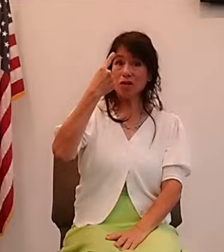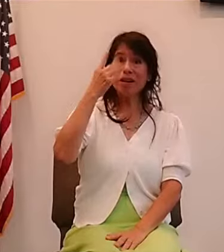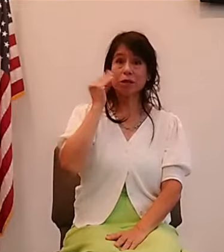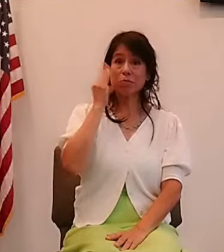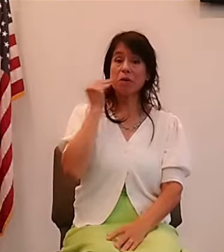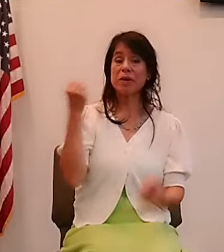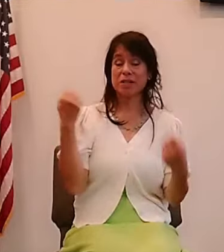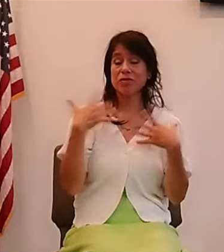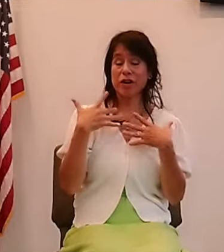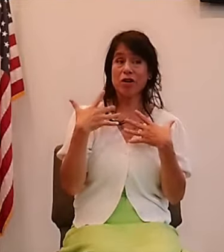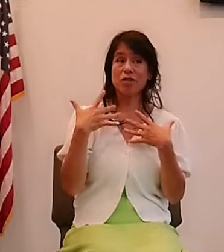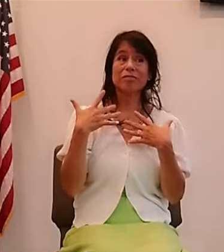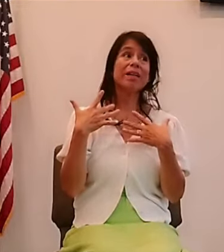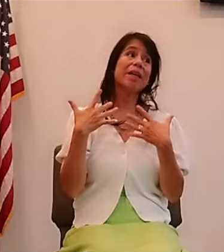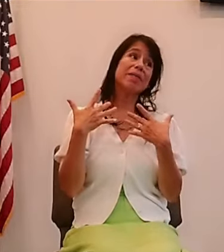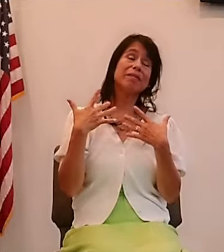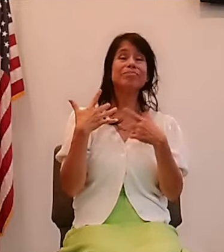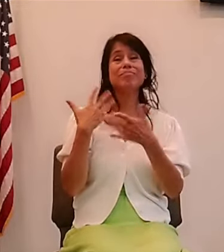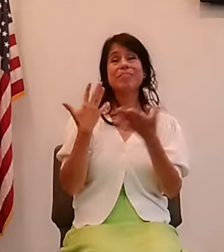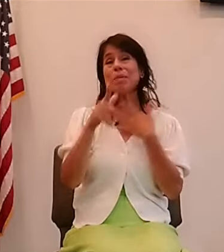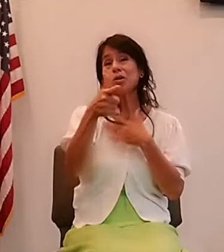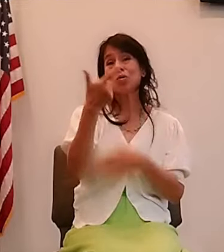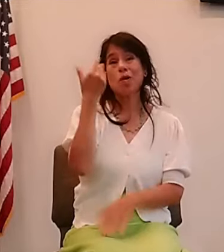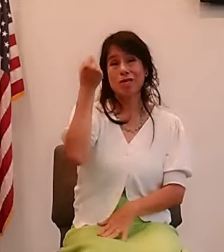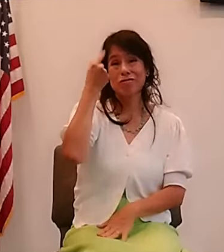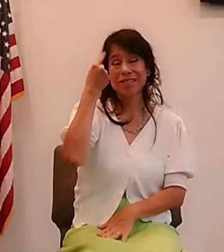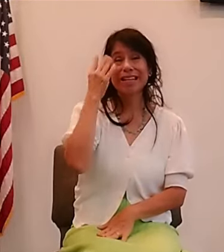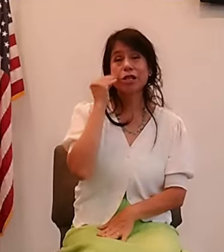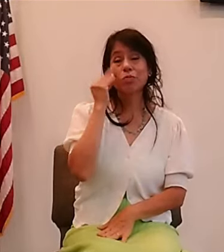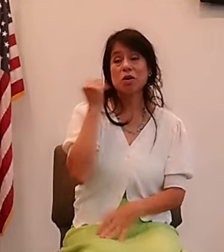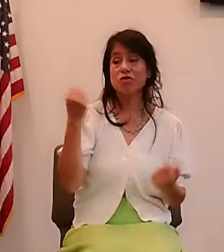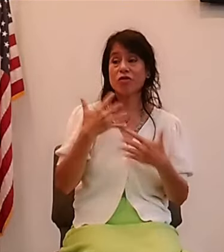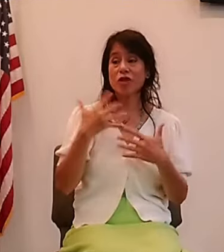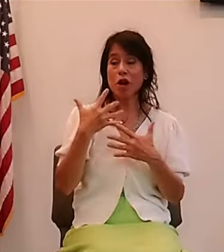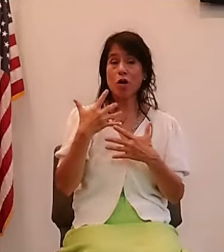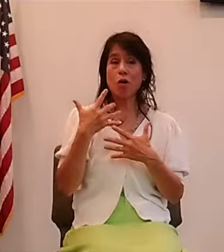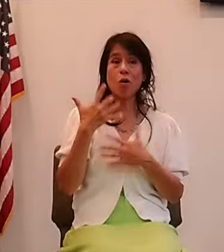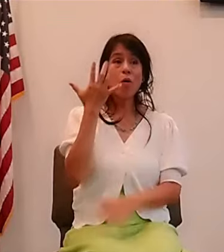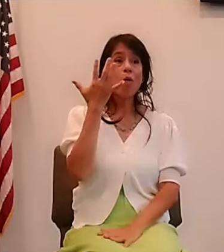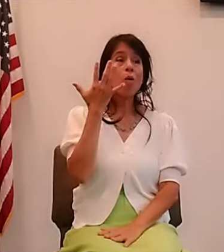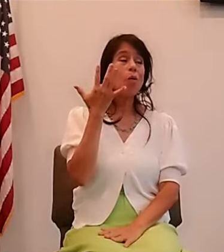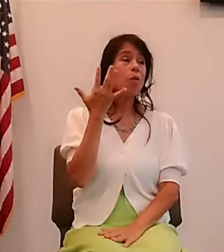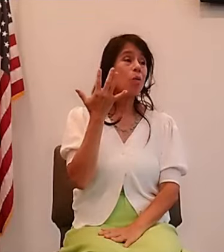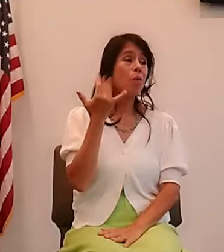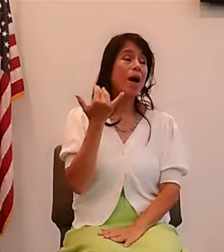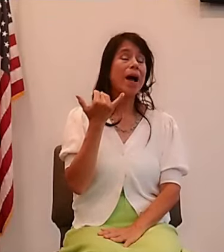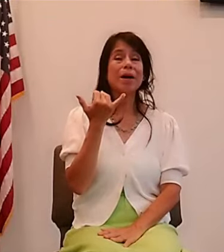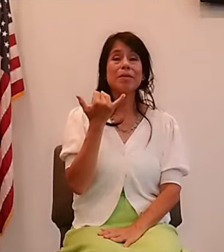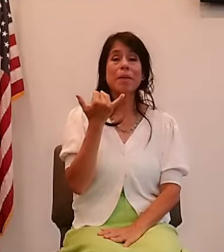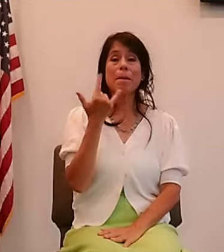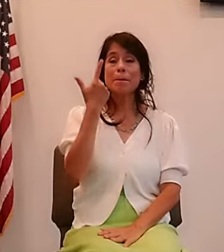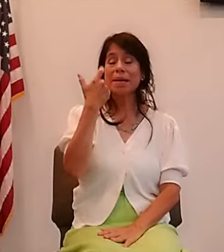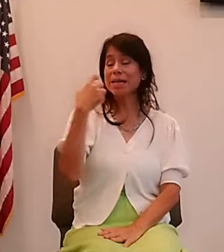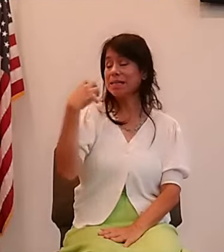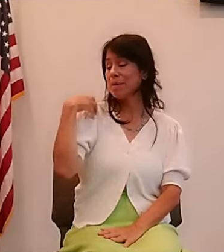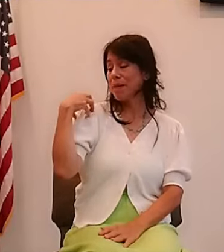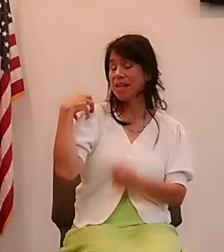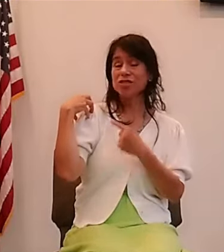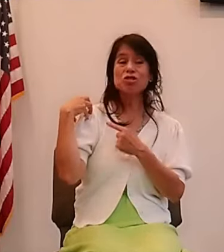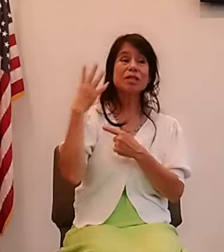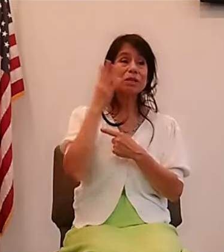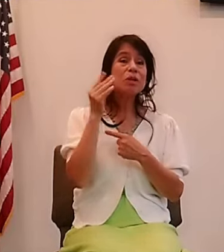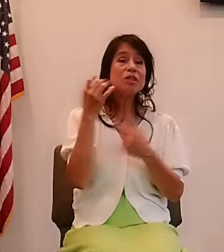as we know the fear. Why? Because no servant is greater than his master. I take